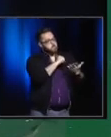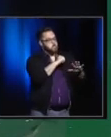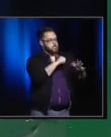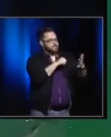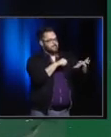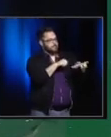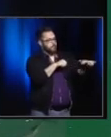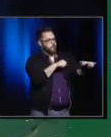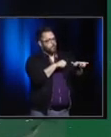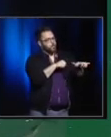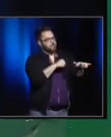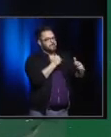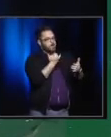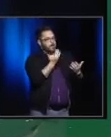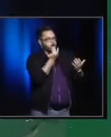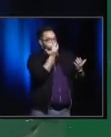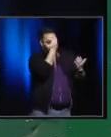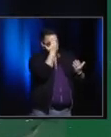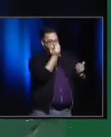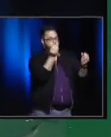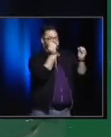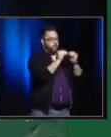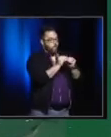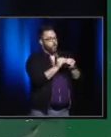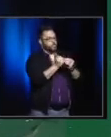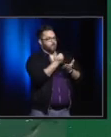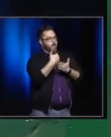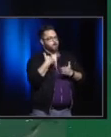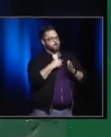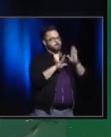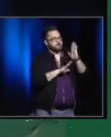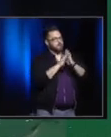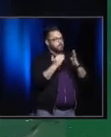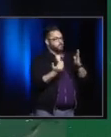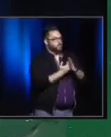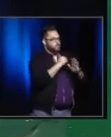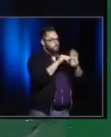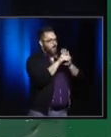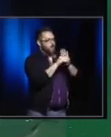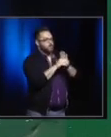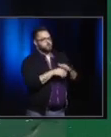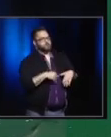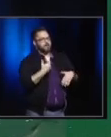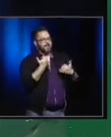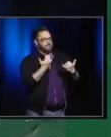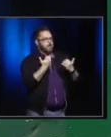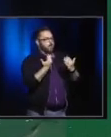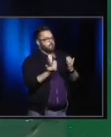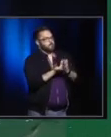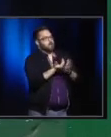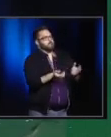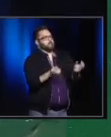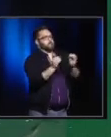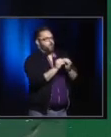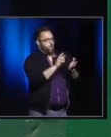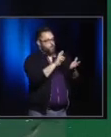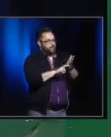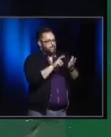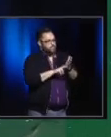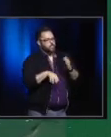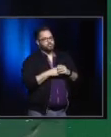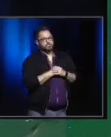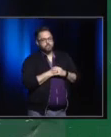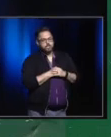to inform future action and models. With new research tools in our toolbox, communities are engaged in addressing the issue